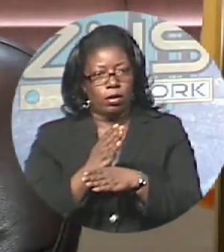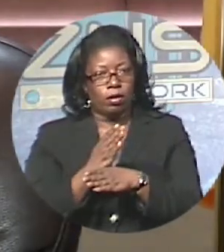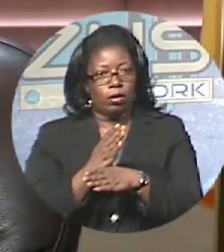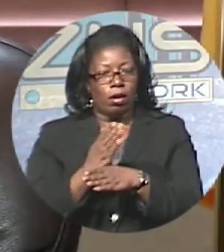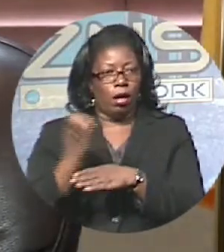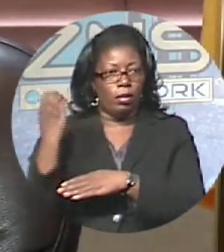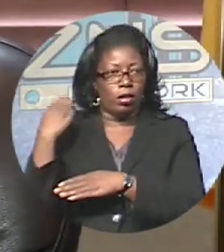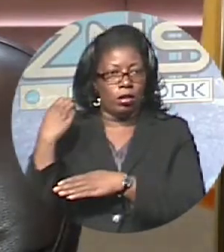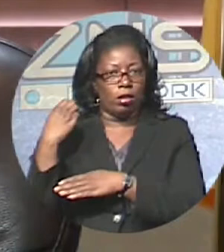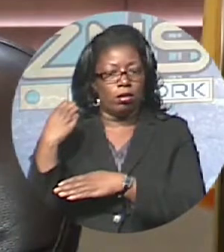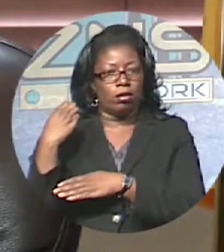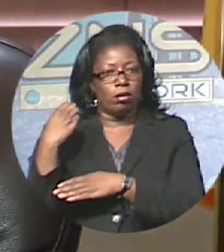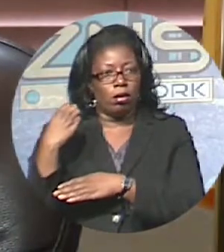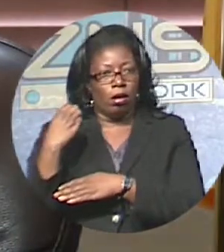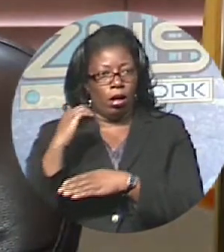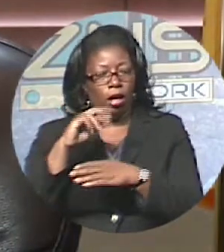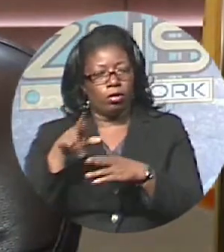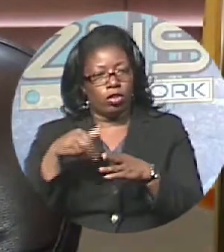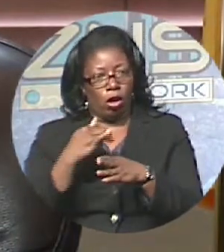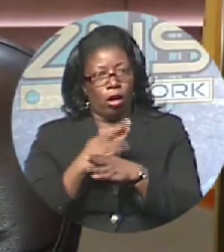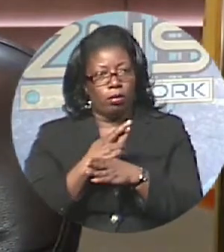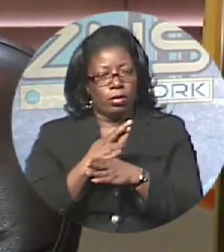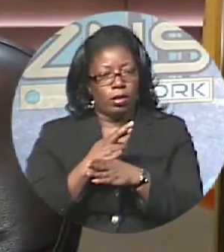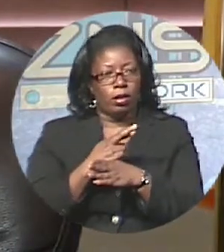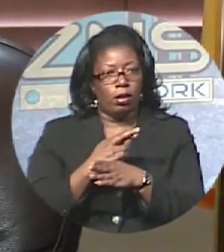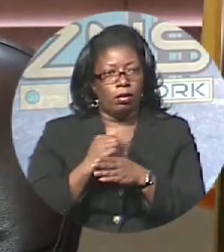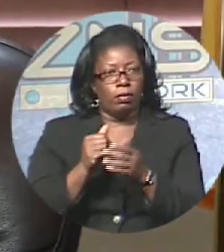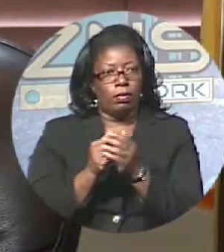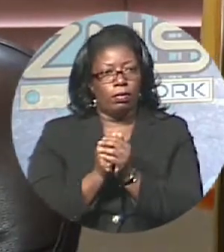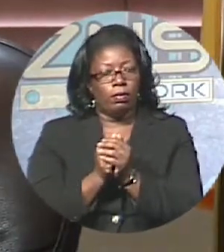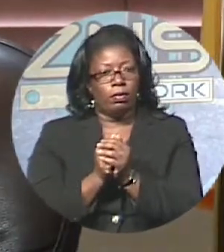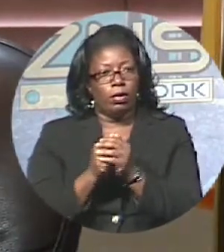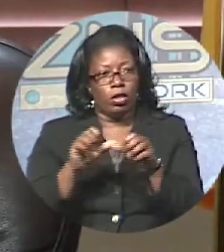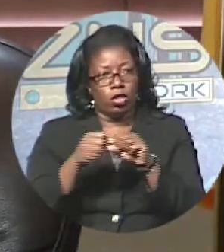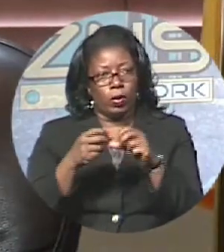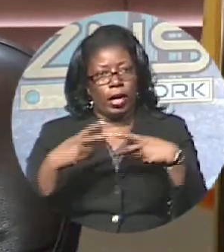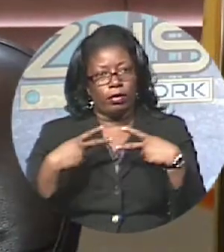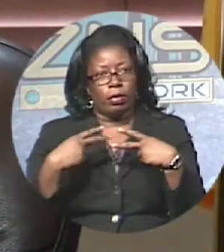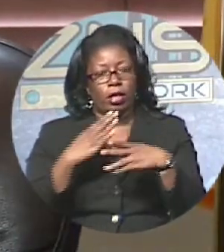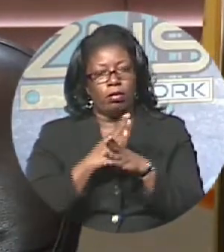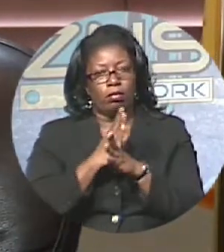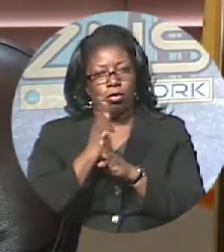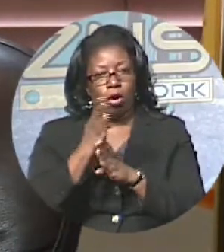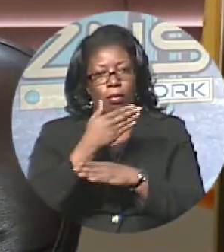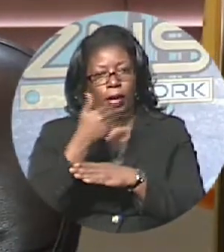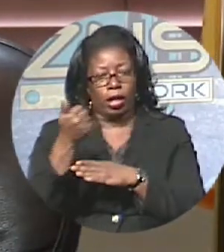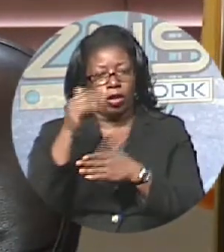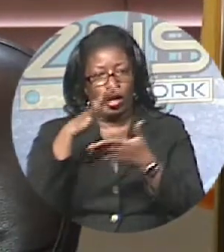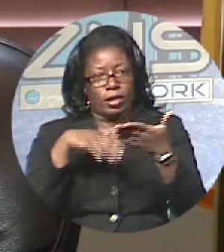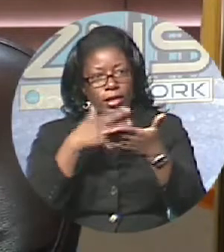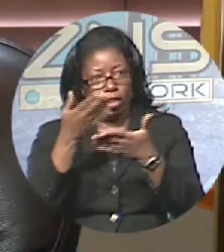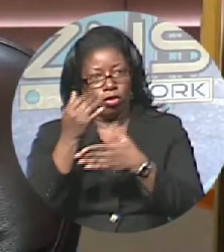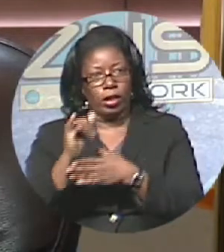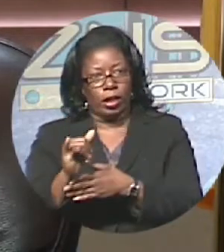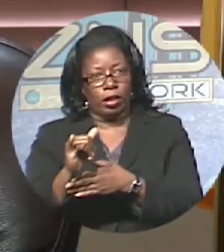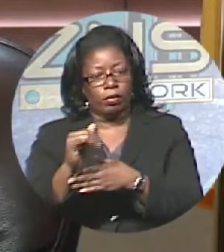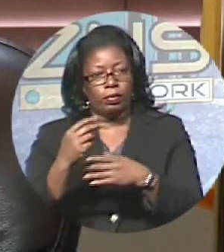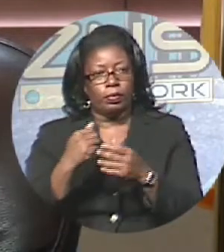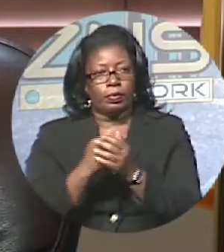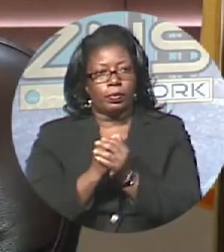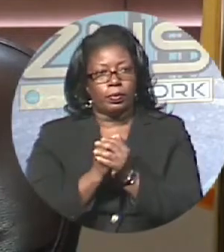positions. A few of them are faculty positions. So we're going to have to be more efficient in our scheduling. We're going to have